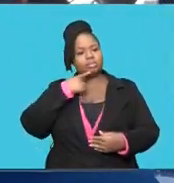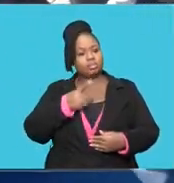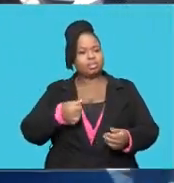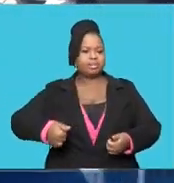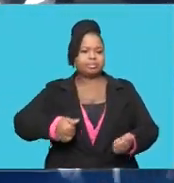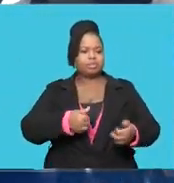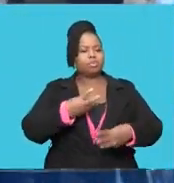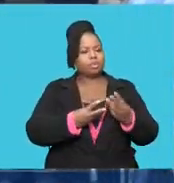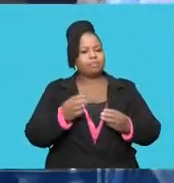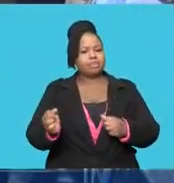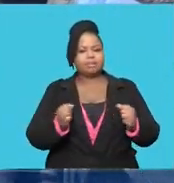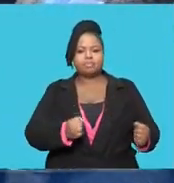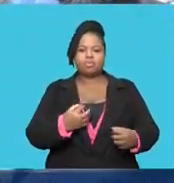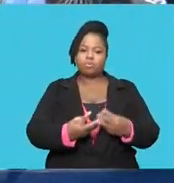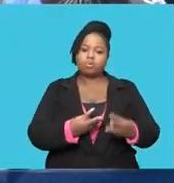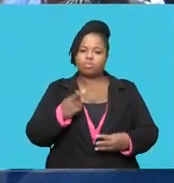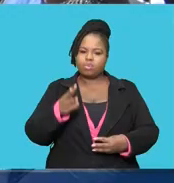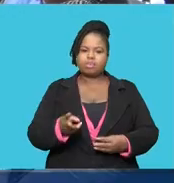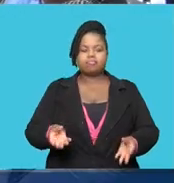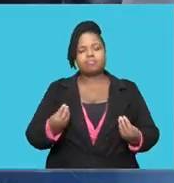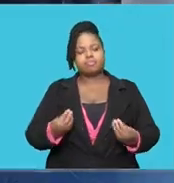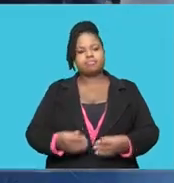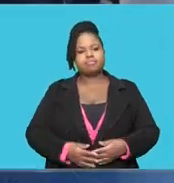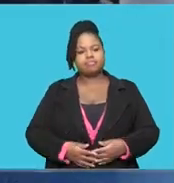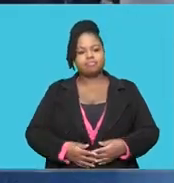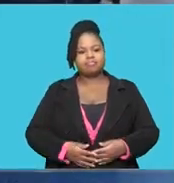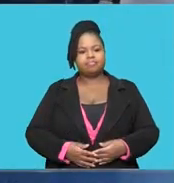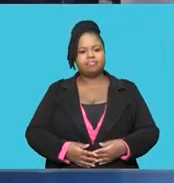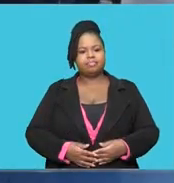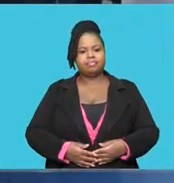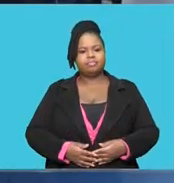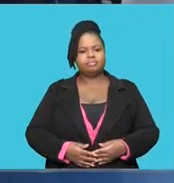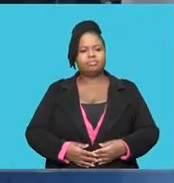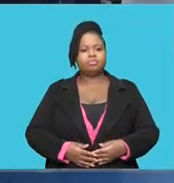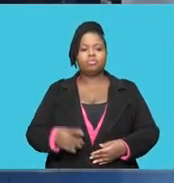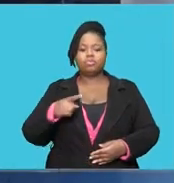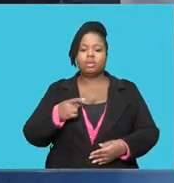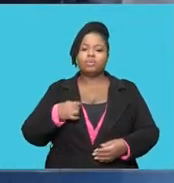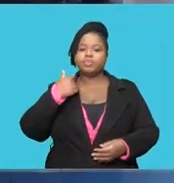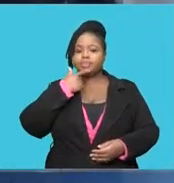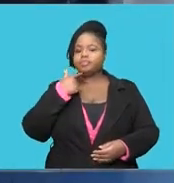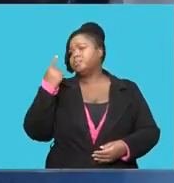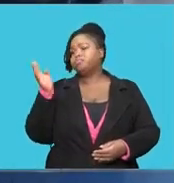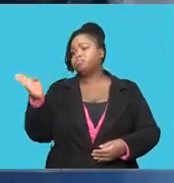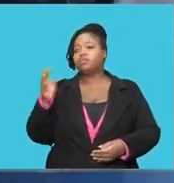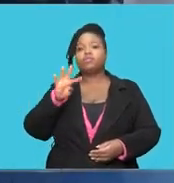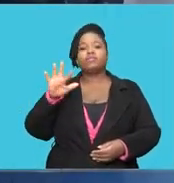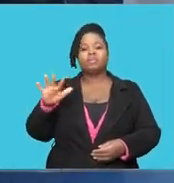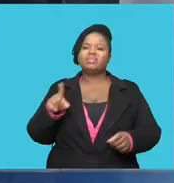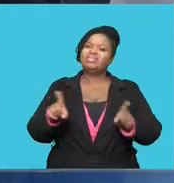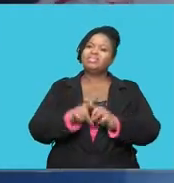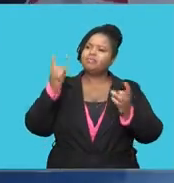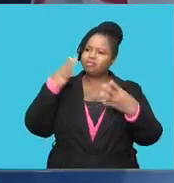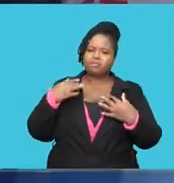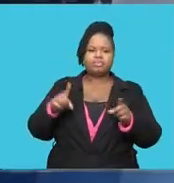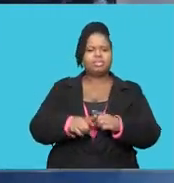they are permanently employed and that their jobs are safe. Le malaba gautsi re tjoka 45 re bolela the same ibile a re sa nyaka